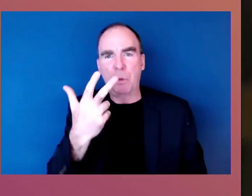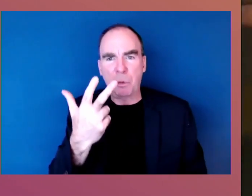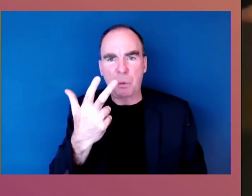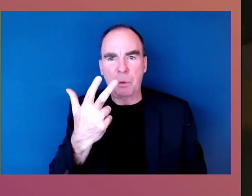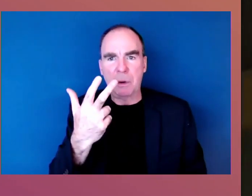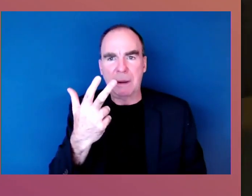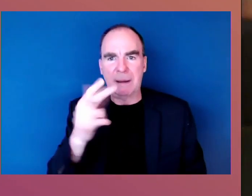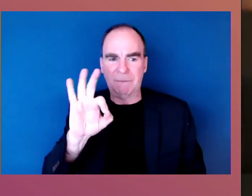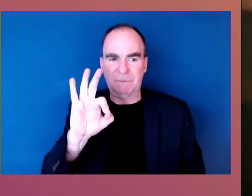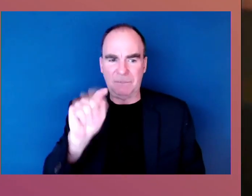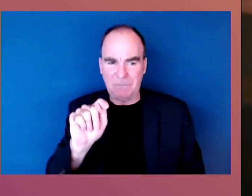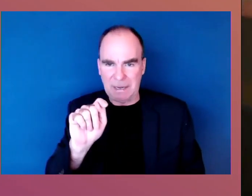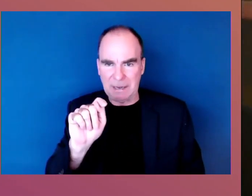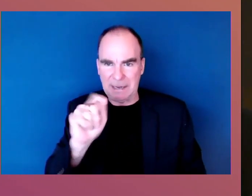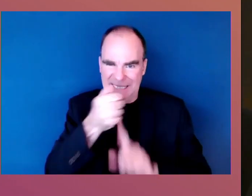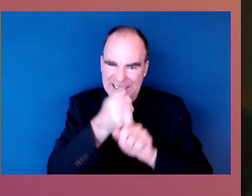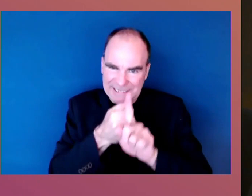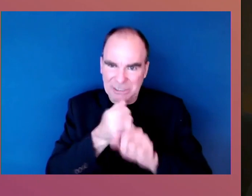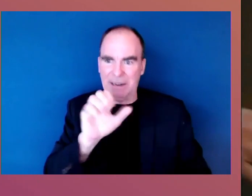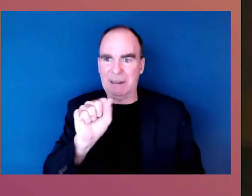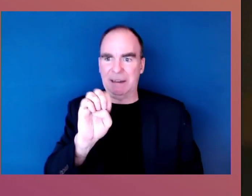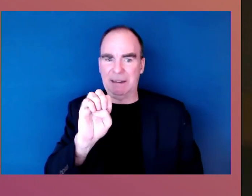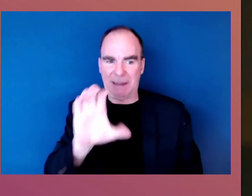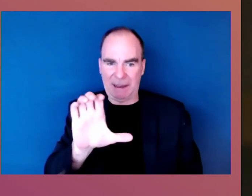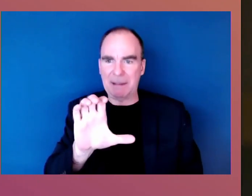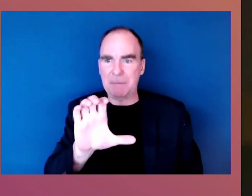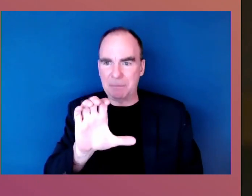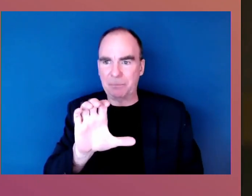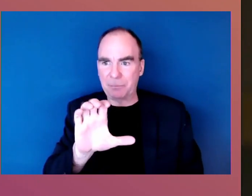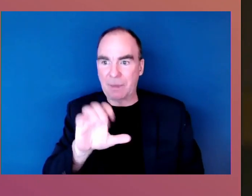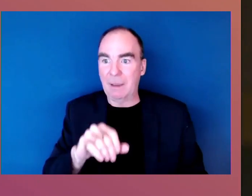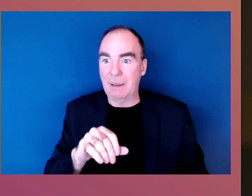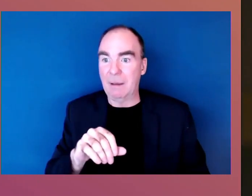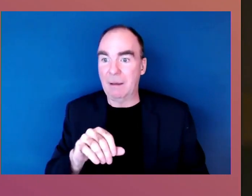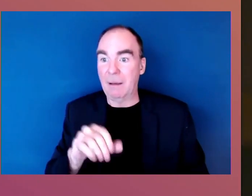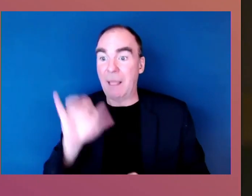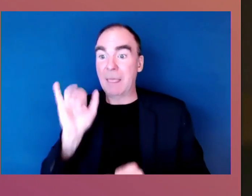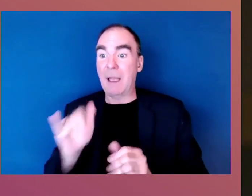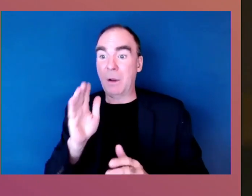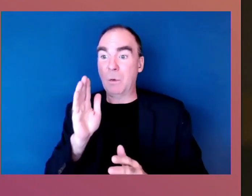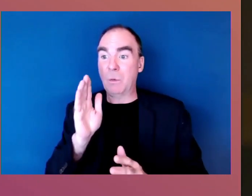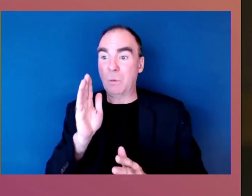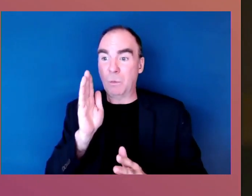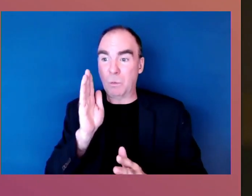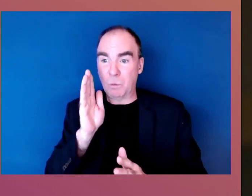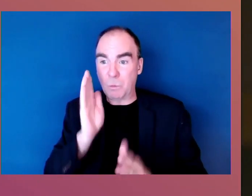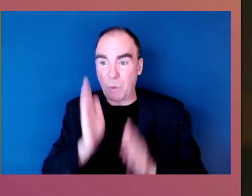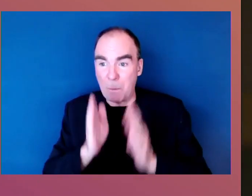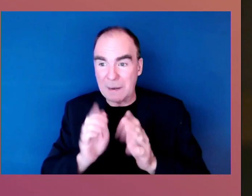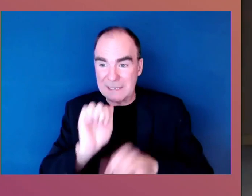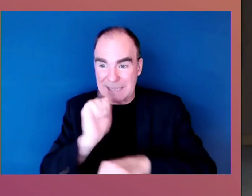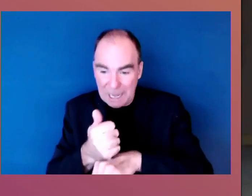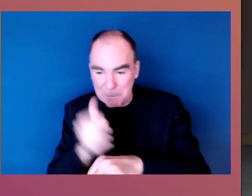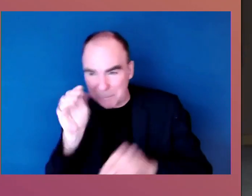all devices for about 2 hours with less weight. Okay,